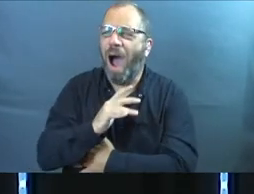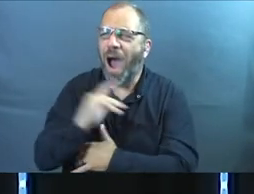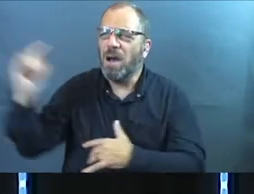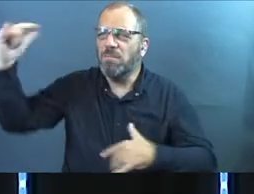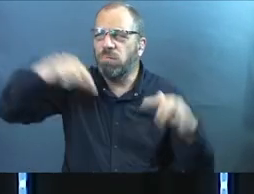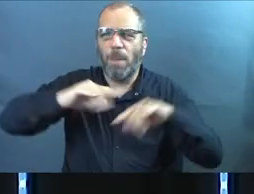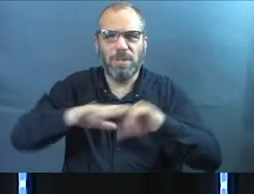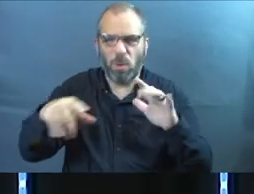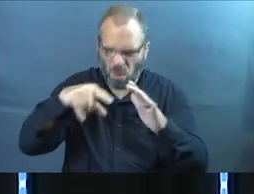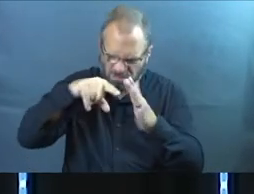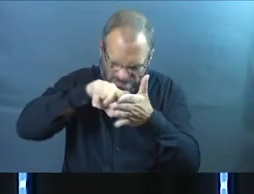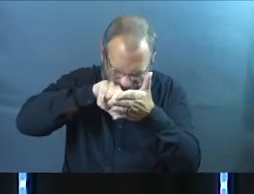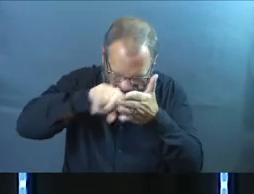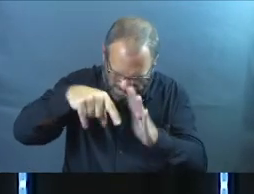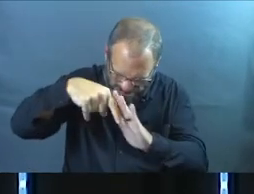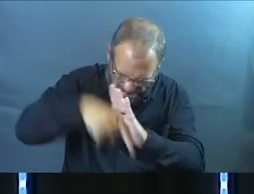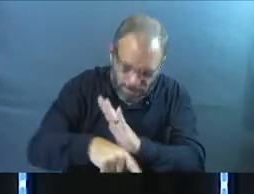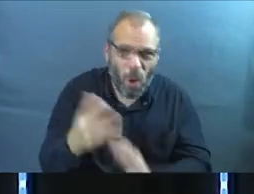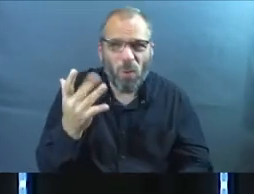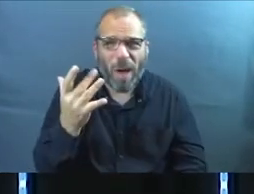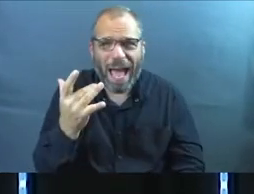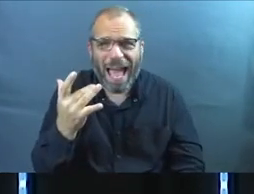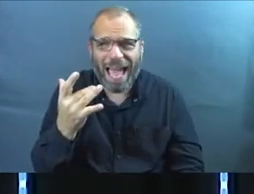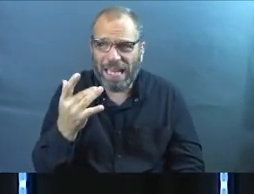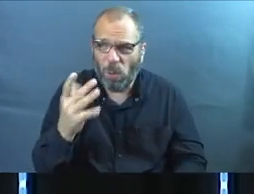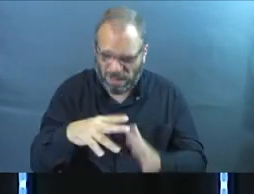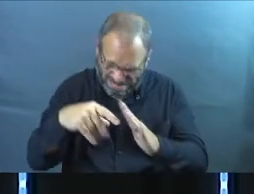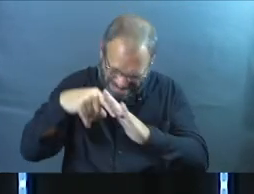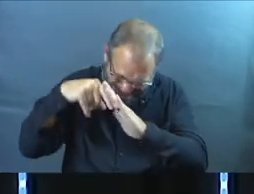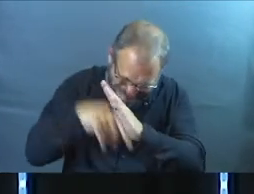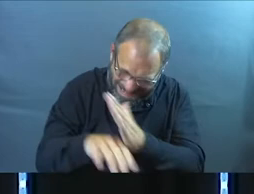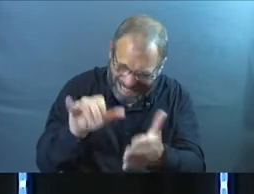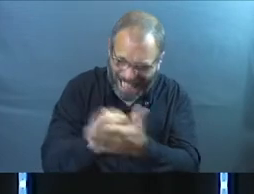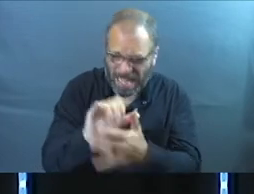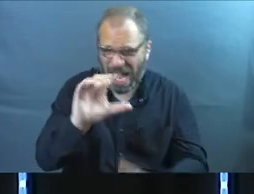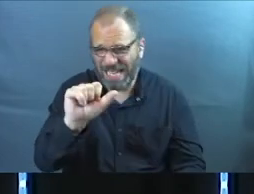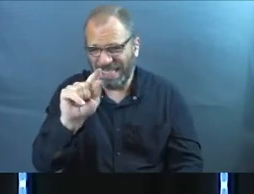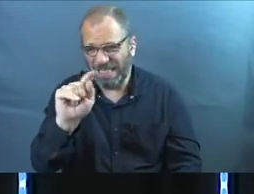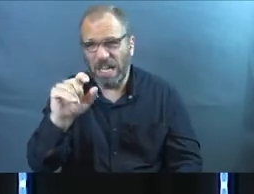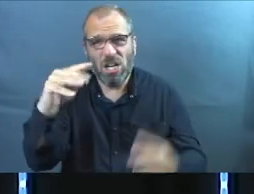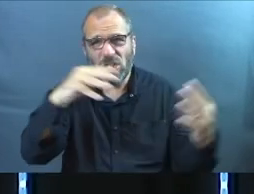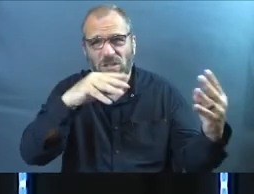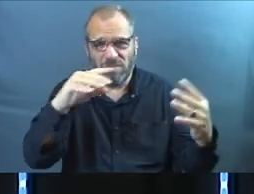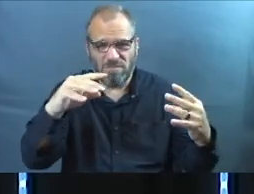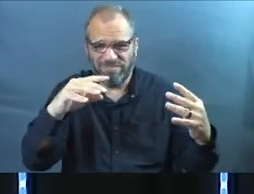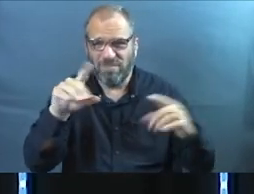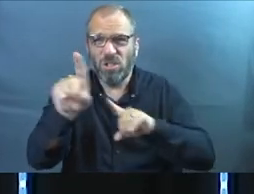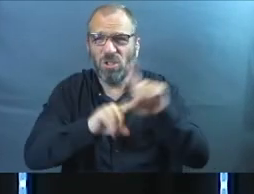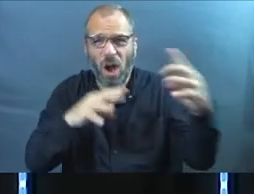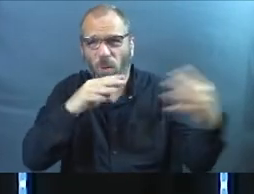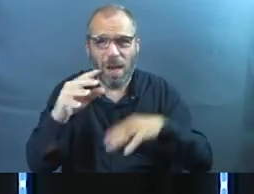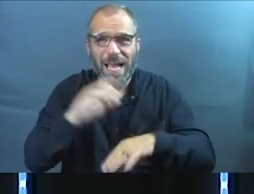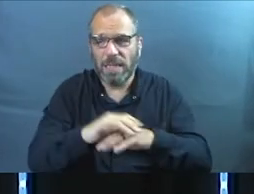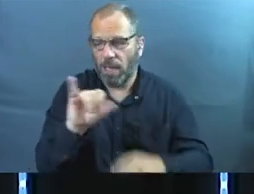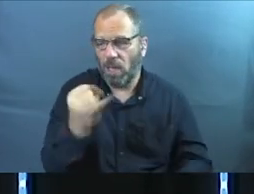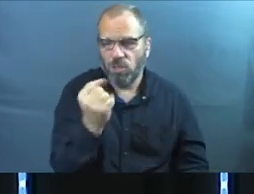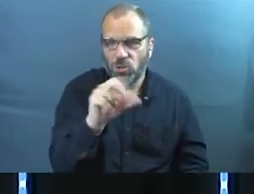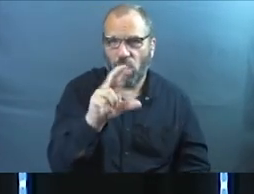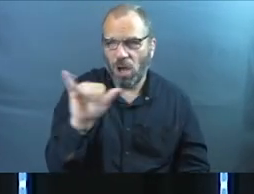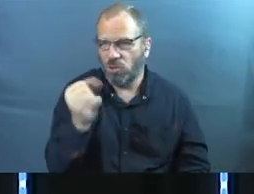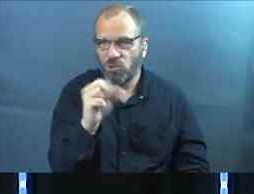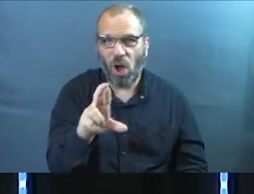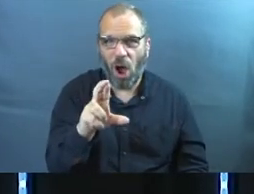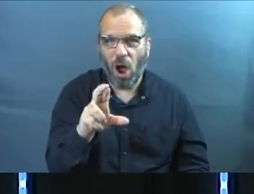don't go too deep. Why? Because you go too deep into that stuff, and all of a sudden it's like Jar Jar.